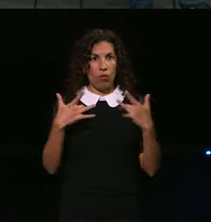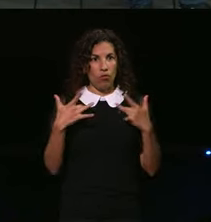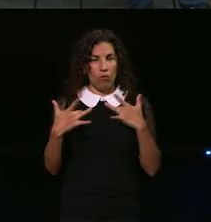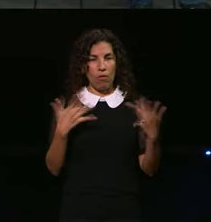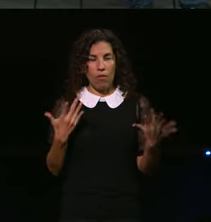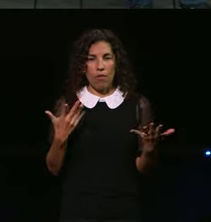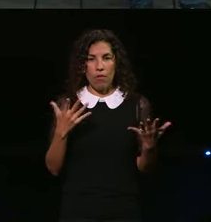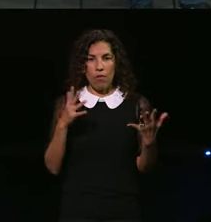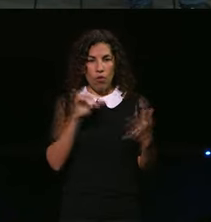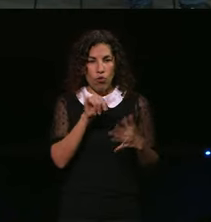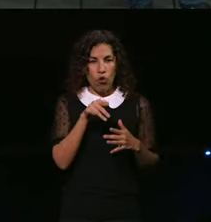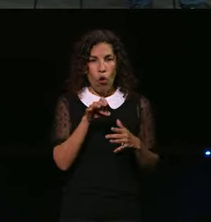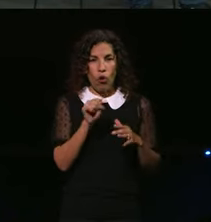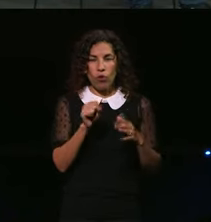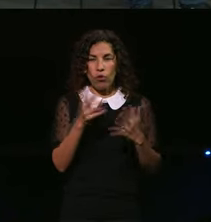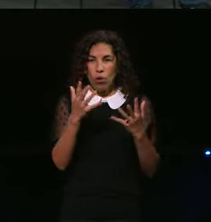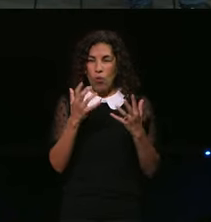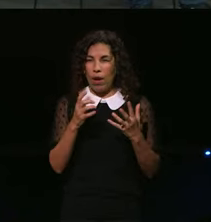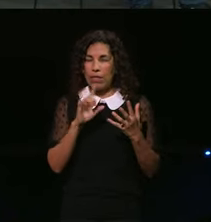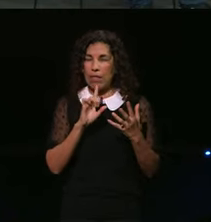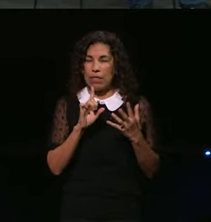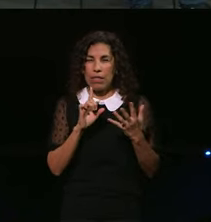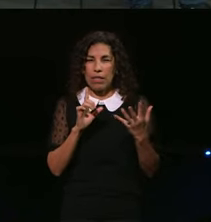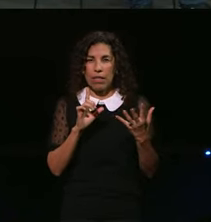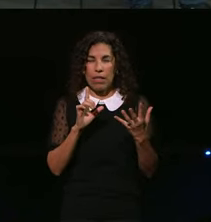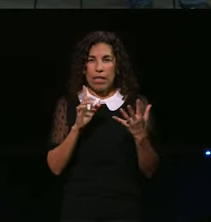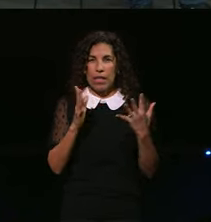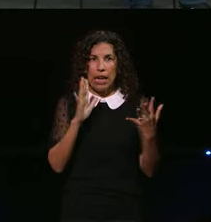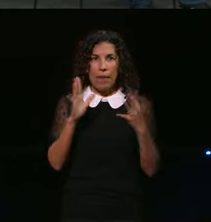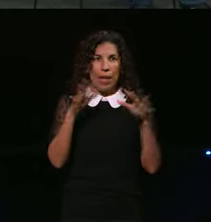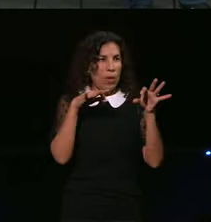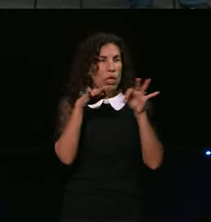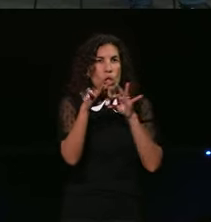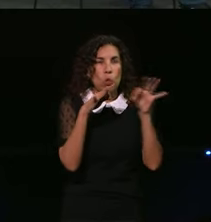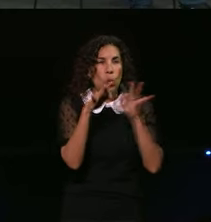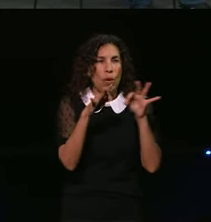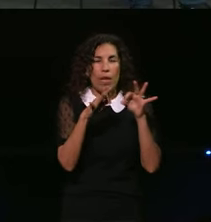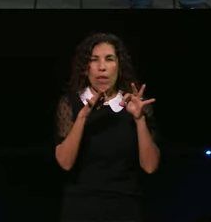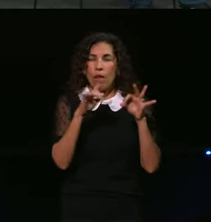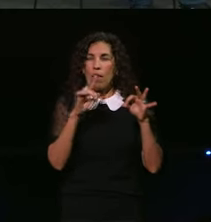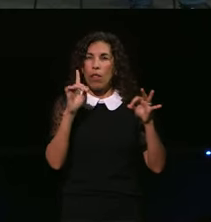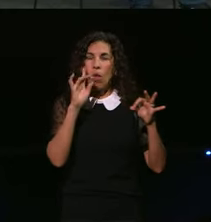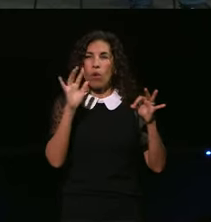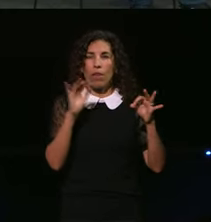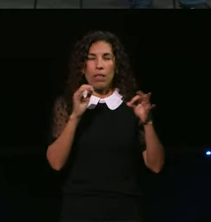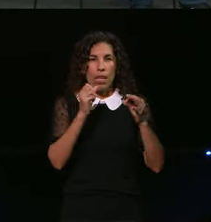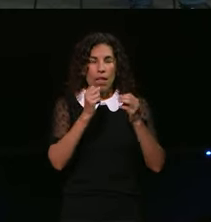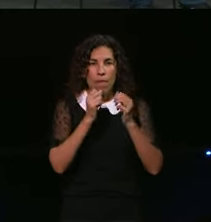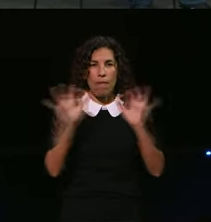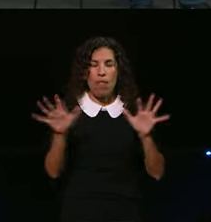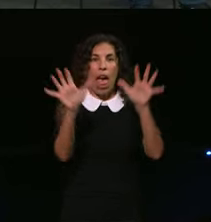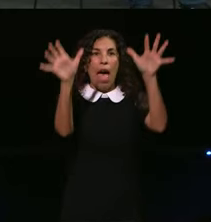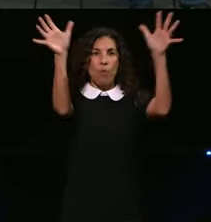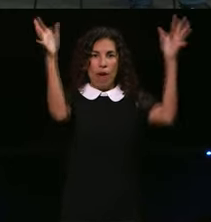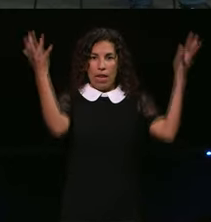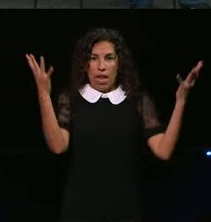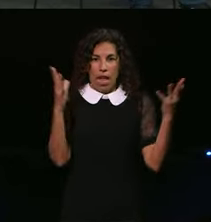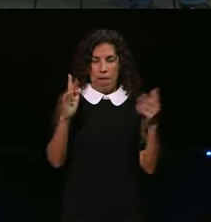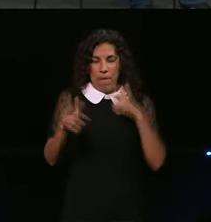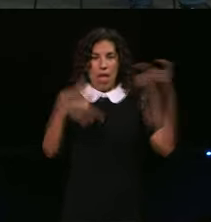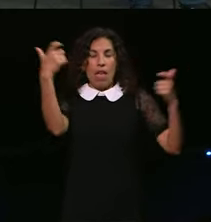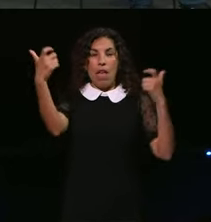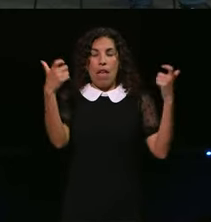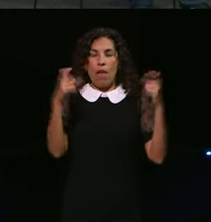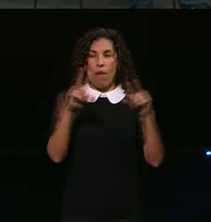because Yorgos wanted something really, you know, huge. The way he was describing it was something really elaborate and huge, but